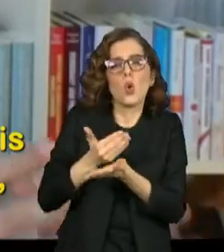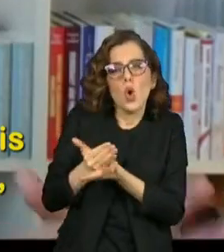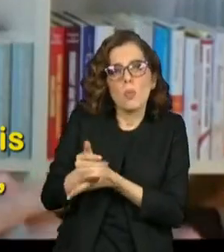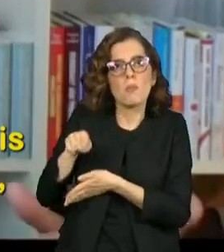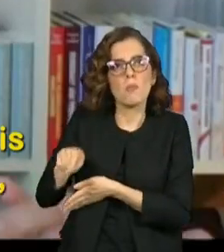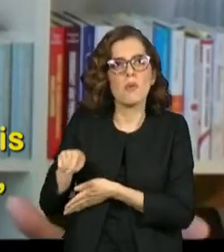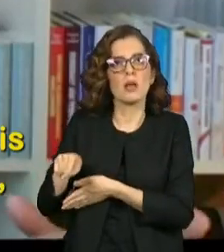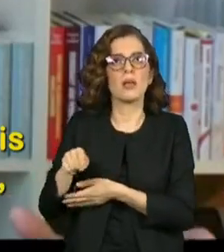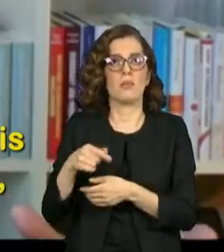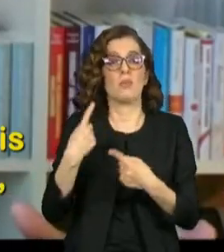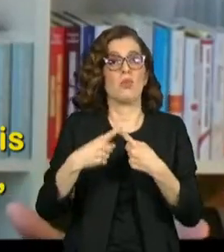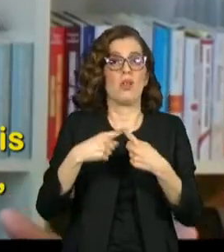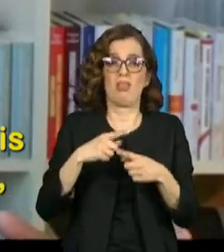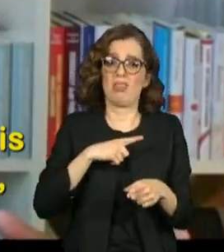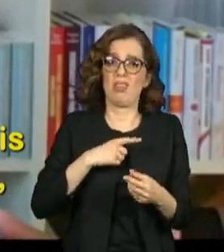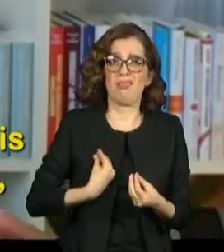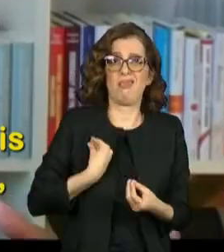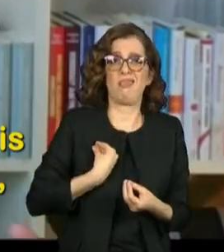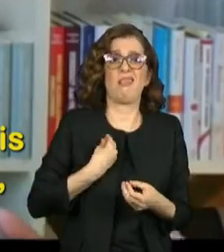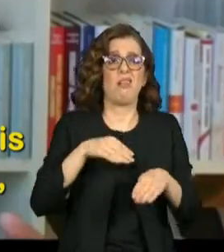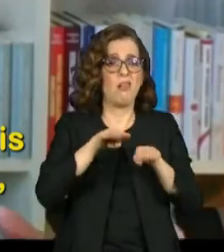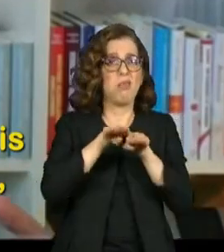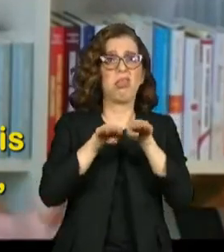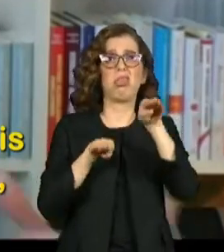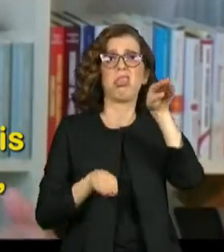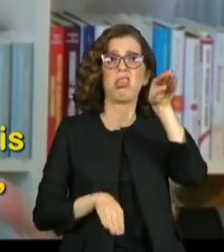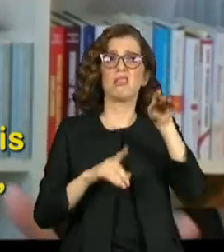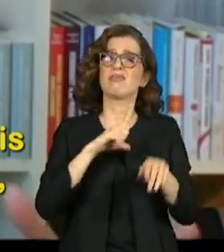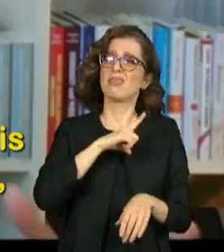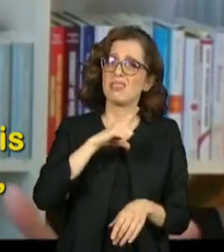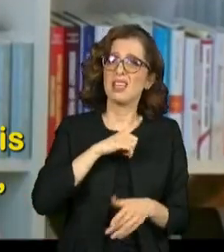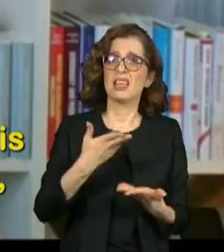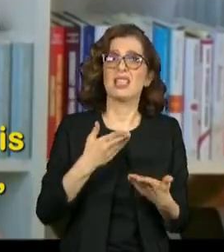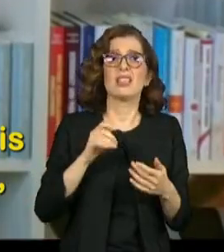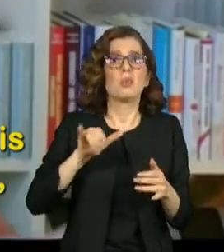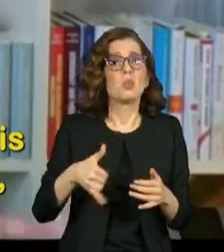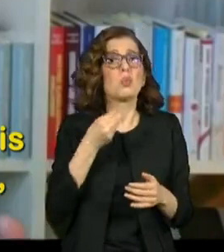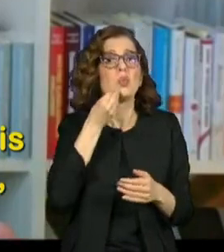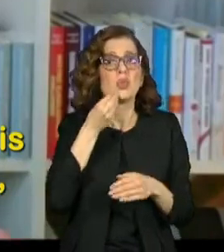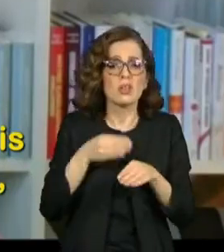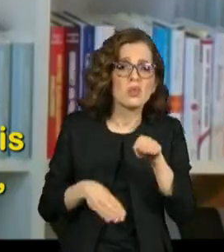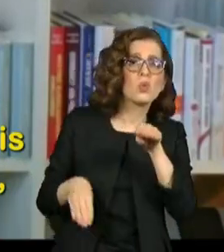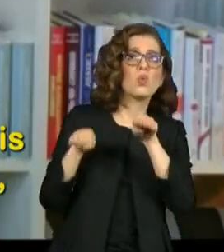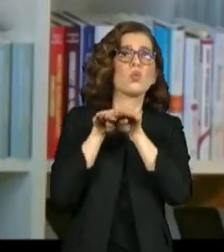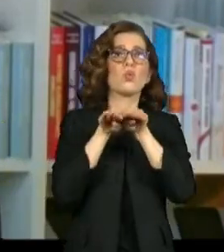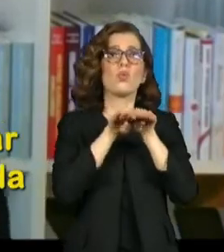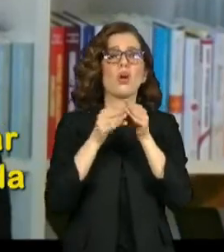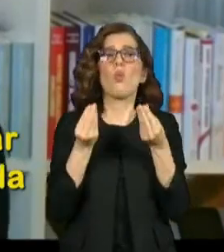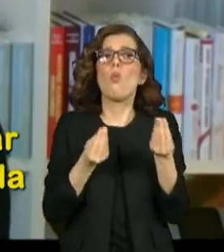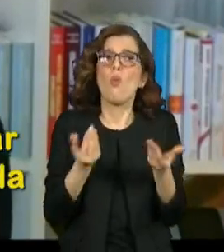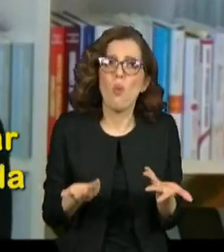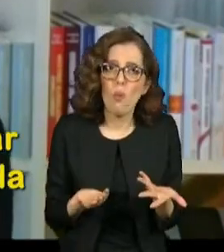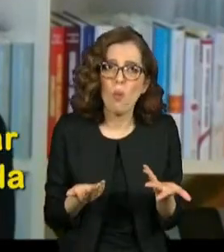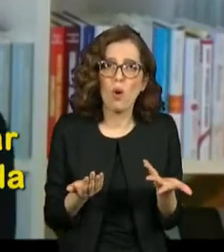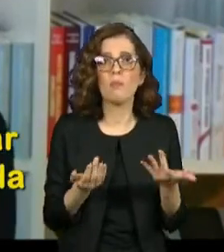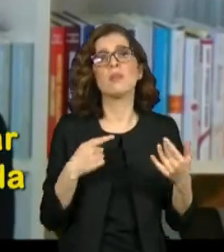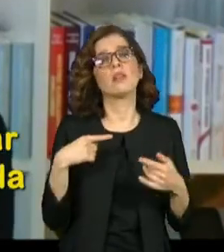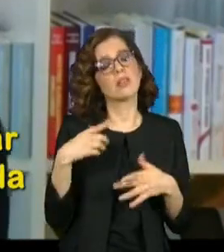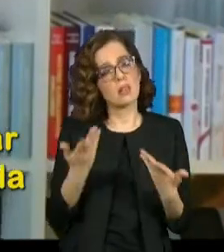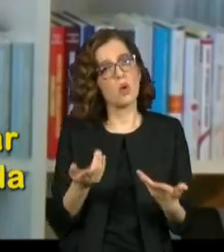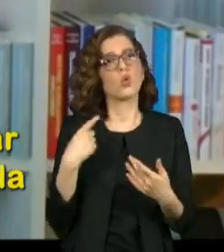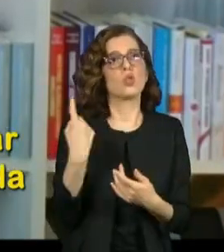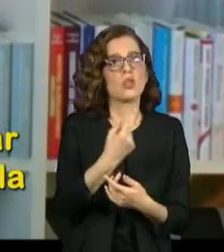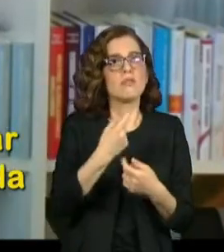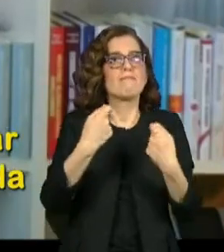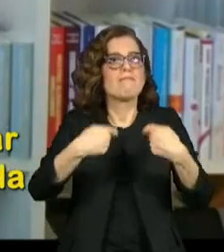when inequality is greatest and the opportunity to even out opportunities is very high. And it also needs to